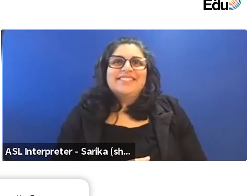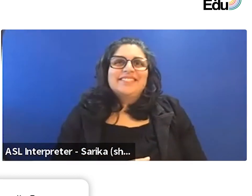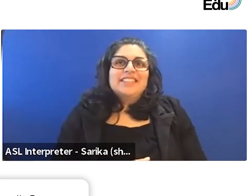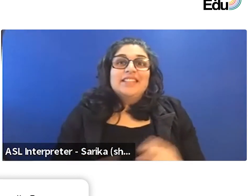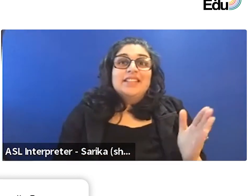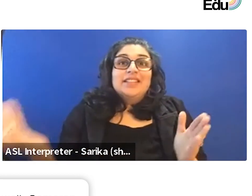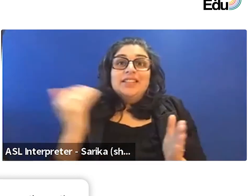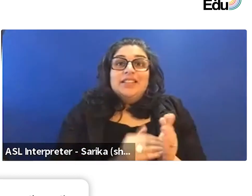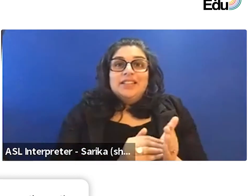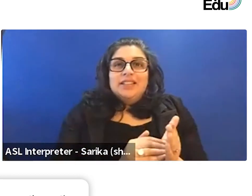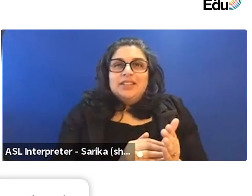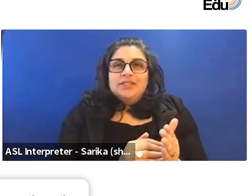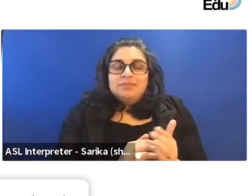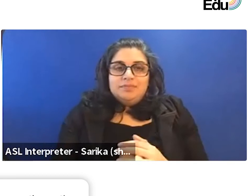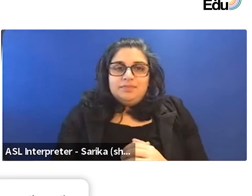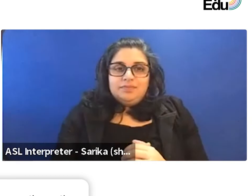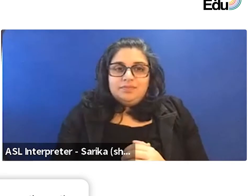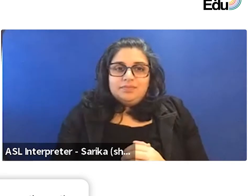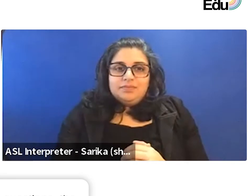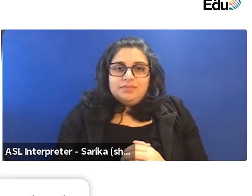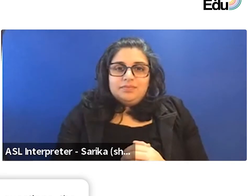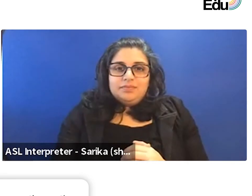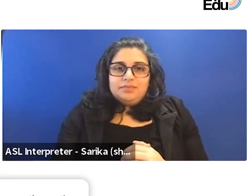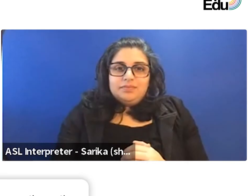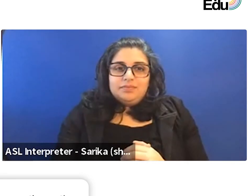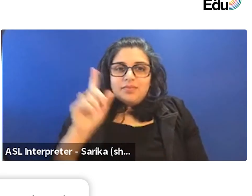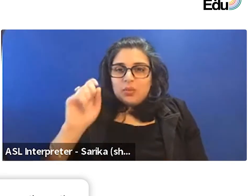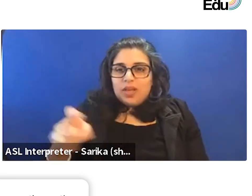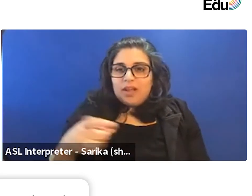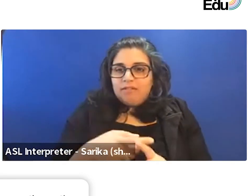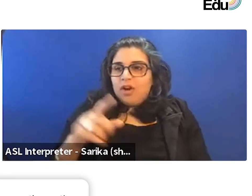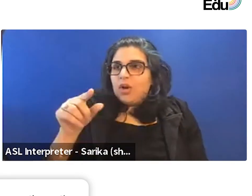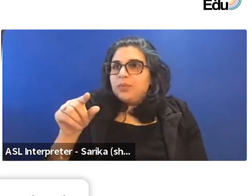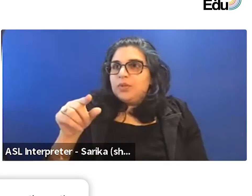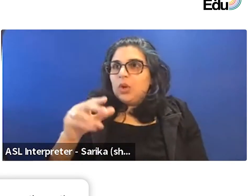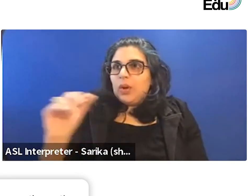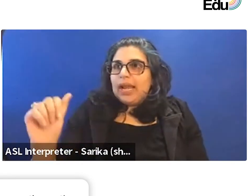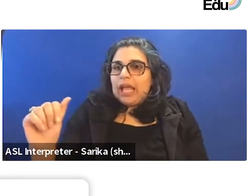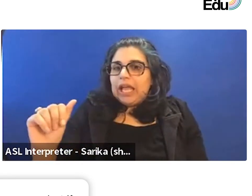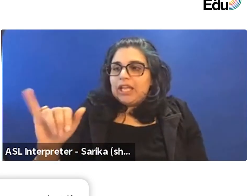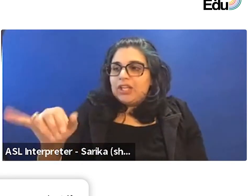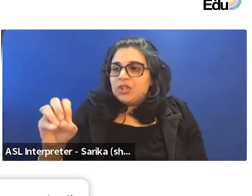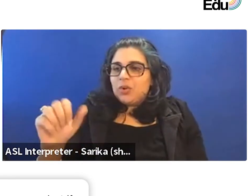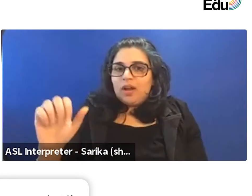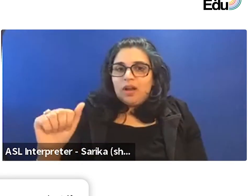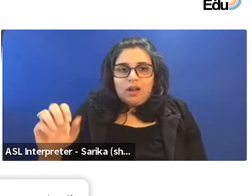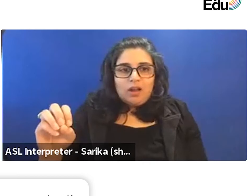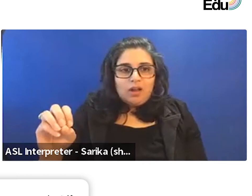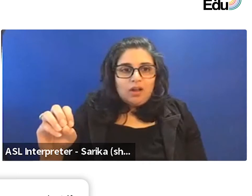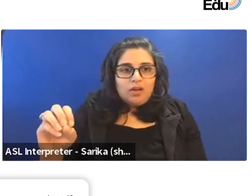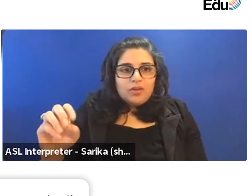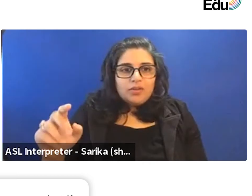again, I'm just going to go back to the questions, the Q&A that Joao, you sent as a